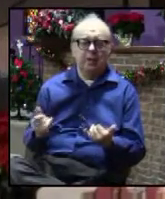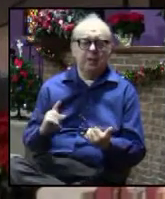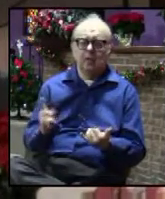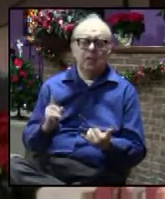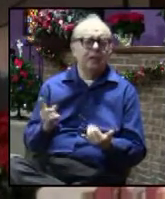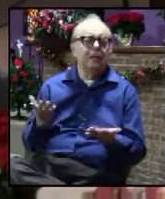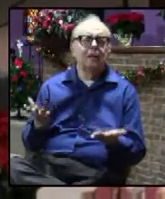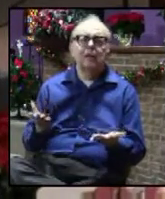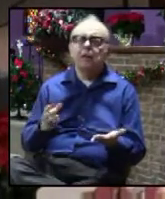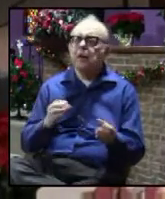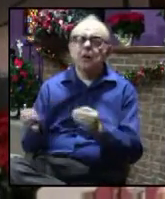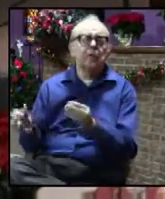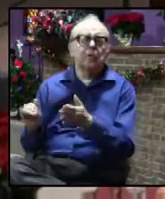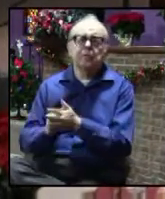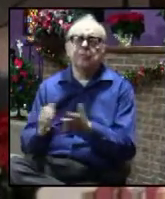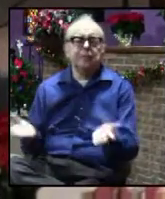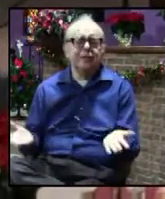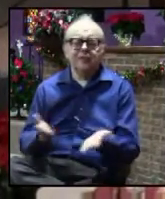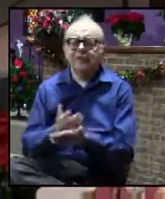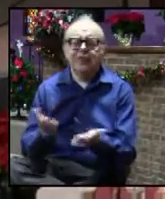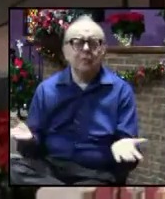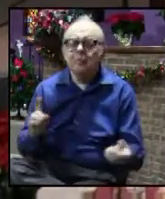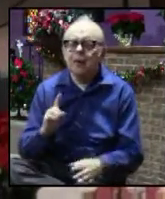the world am I going to put this thing.